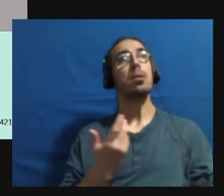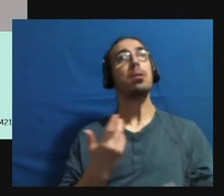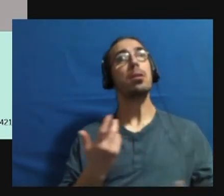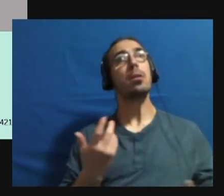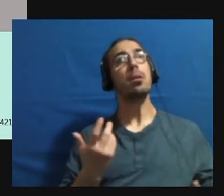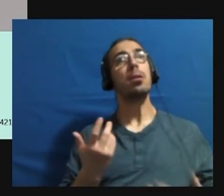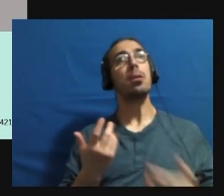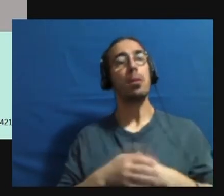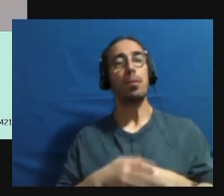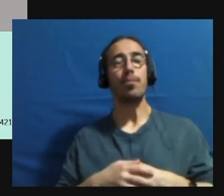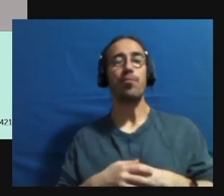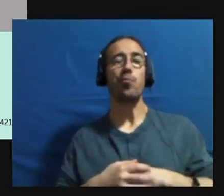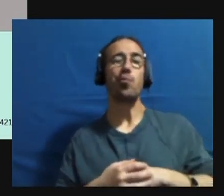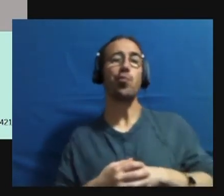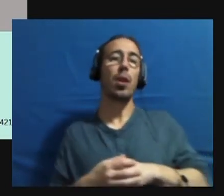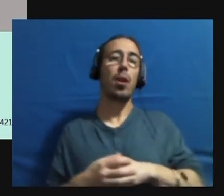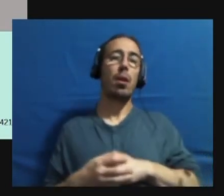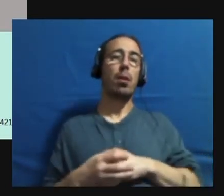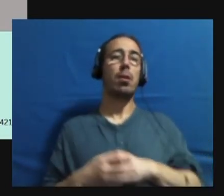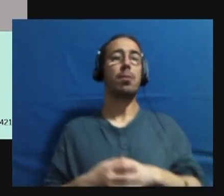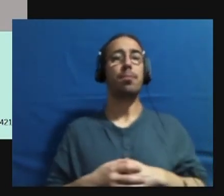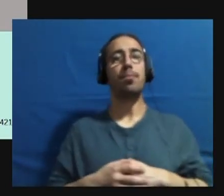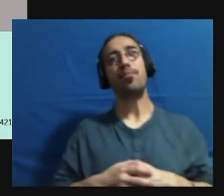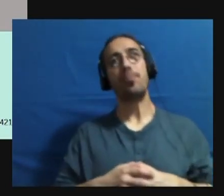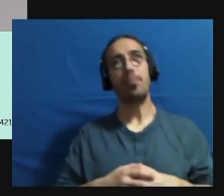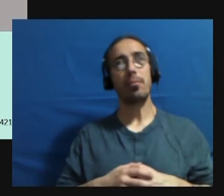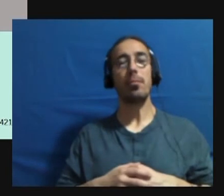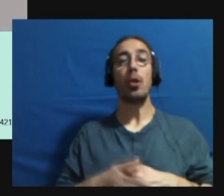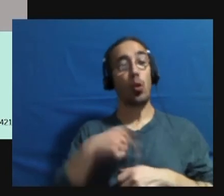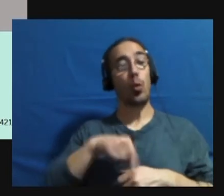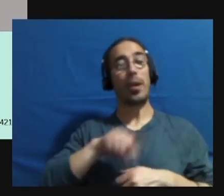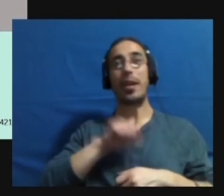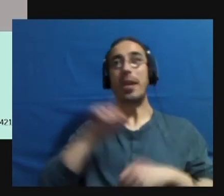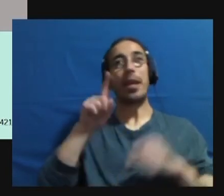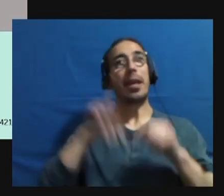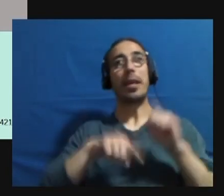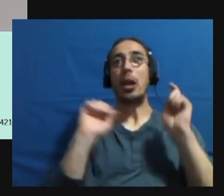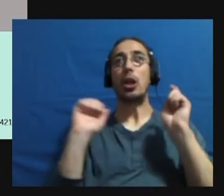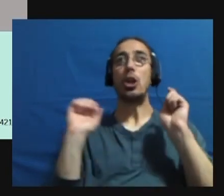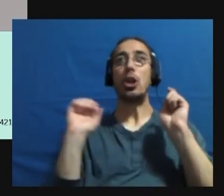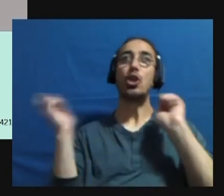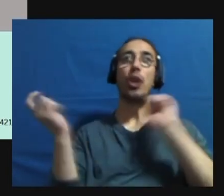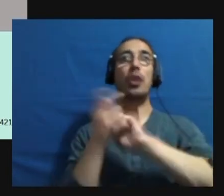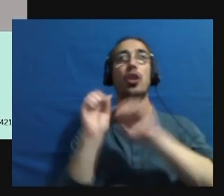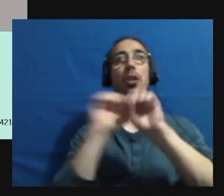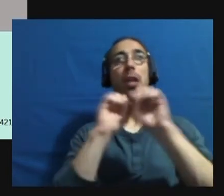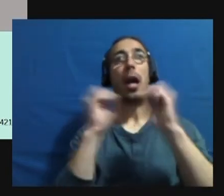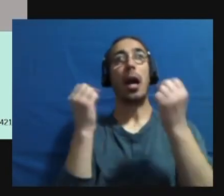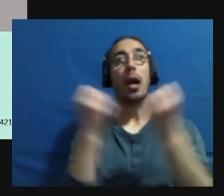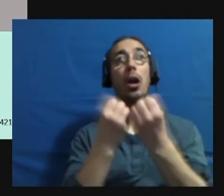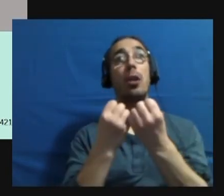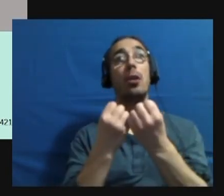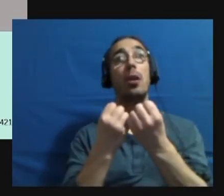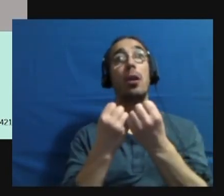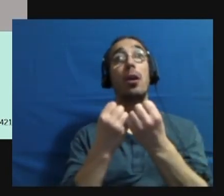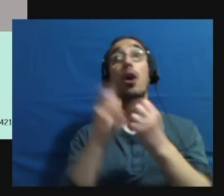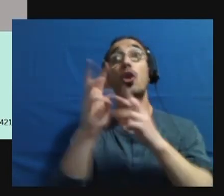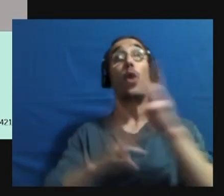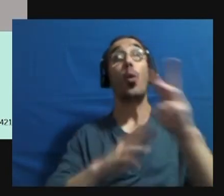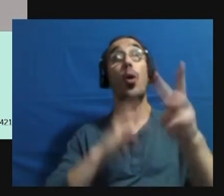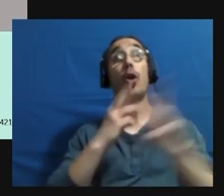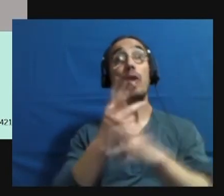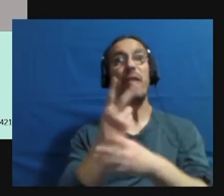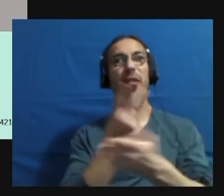that is going to change society. You've put the burden of the entire world's failures,